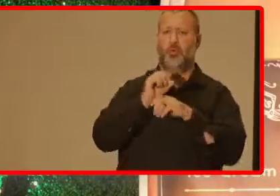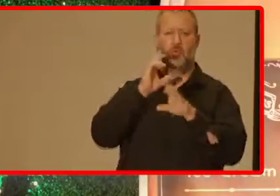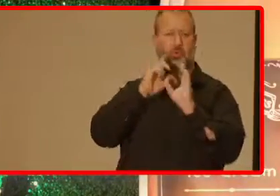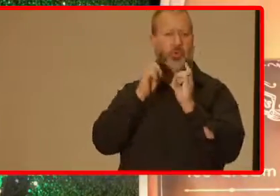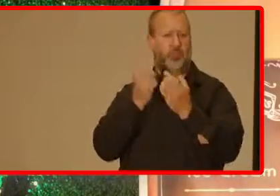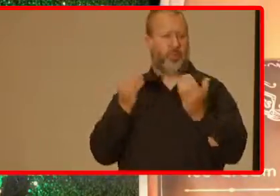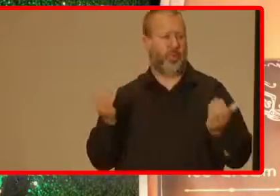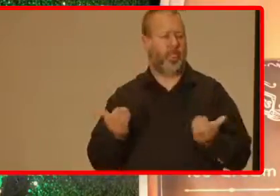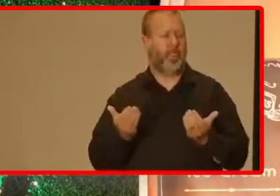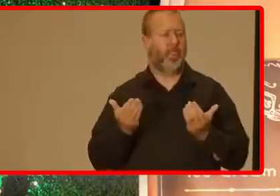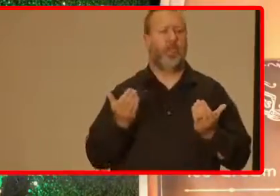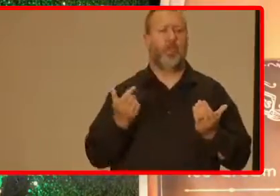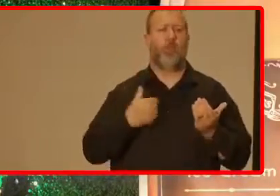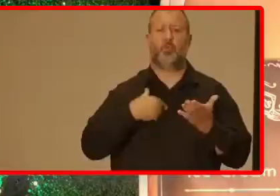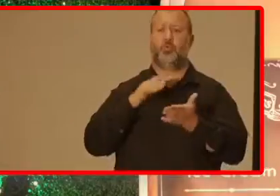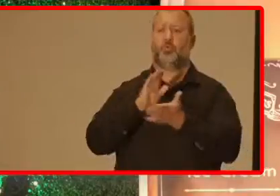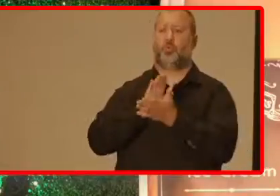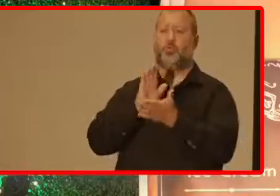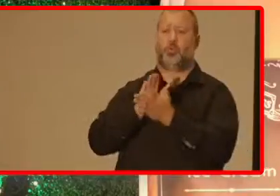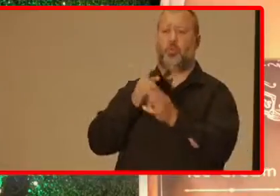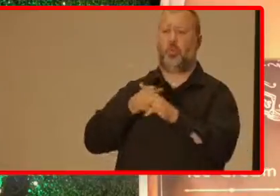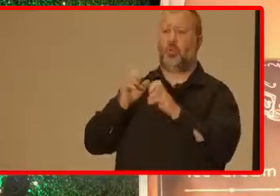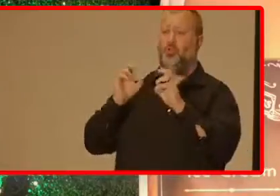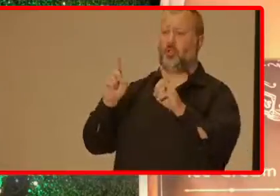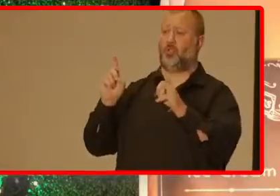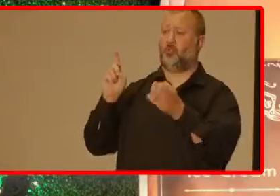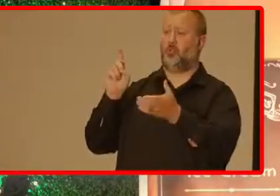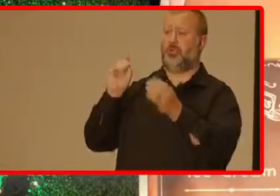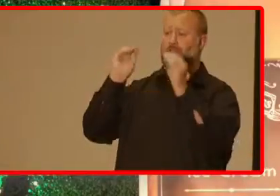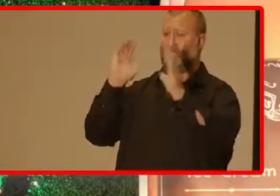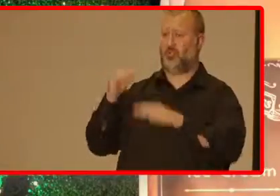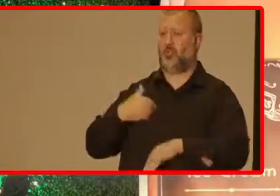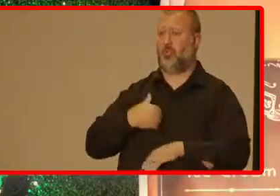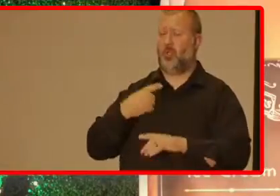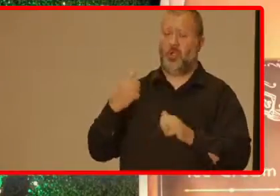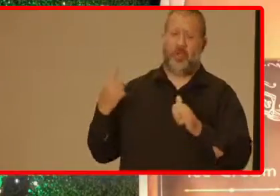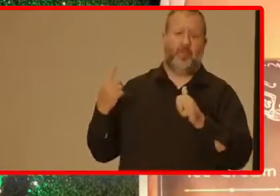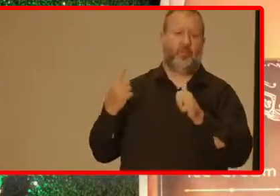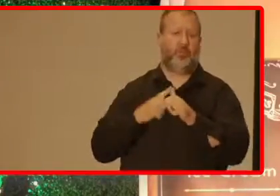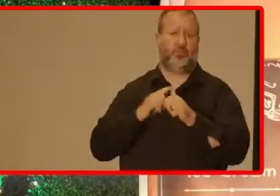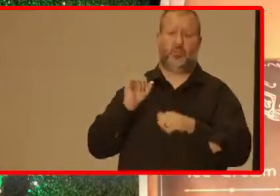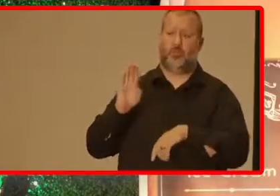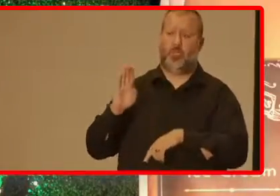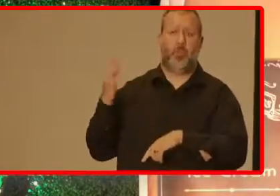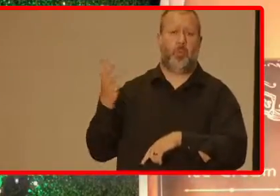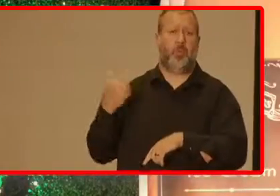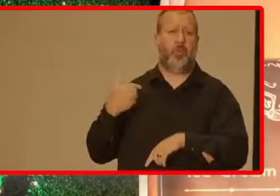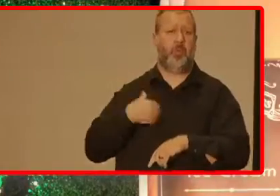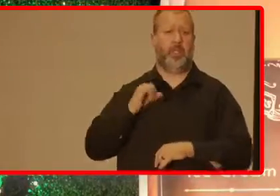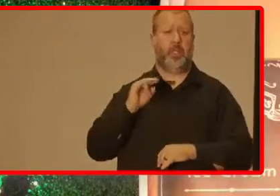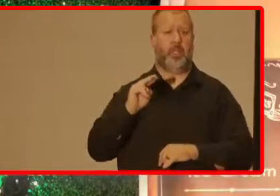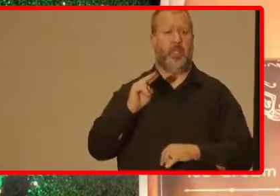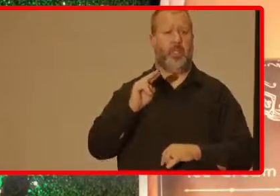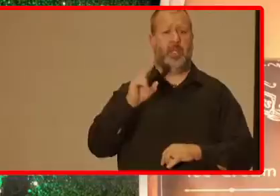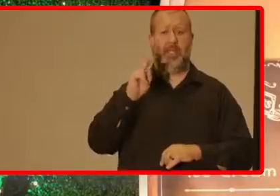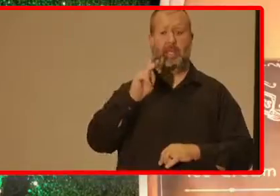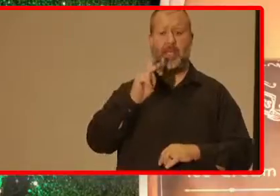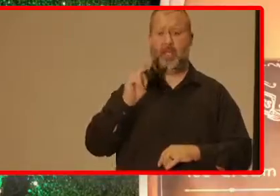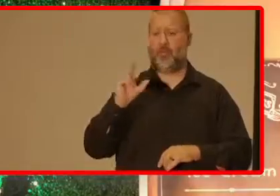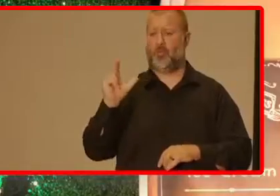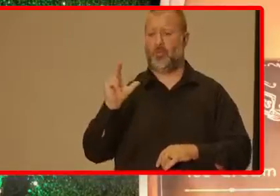department. I went to school to be a special education teacher. My very first teaching job was in a